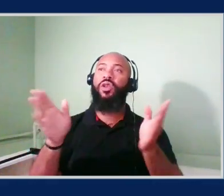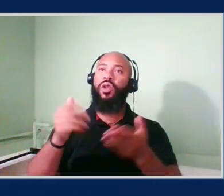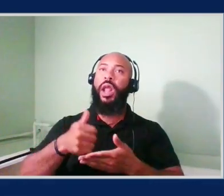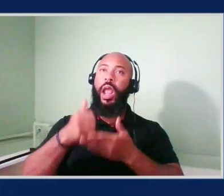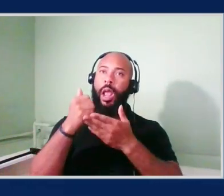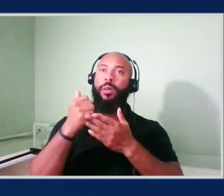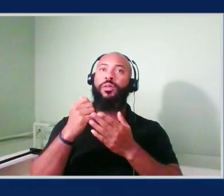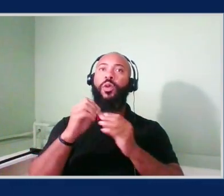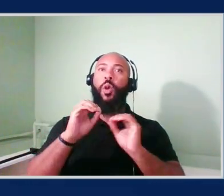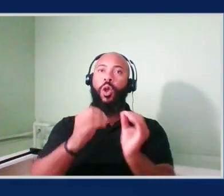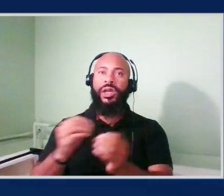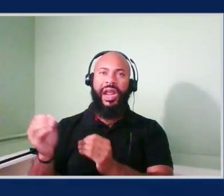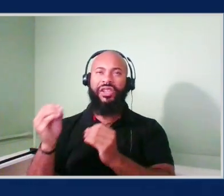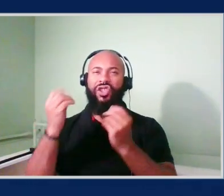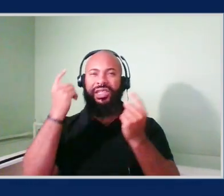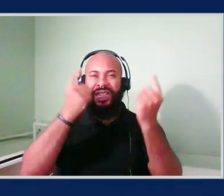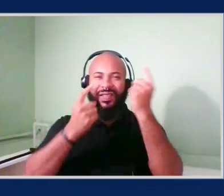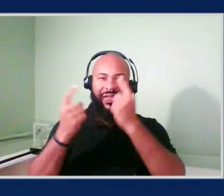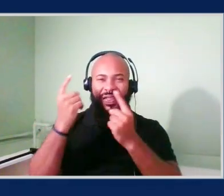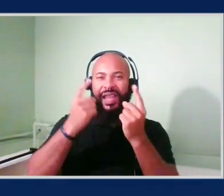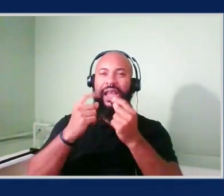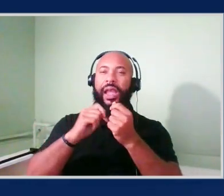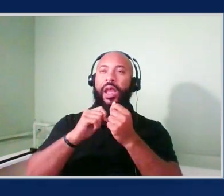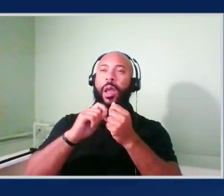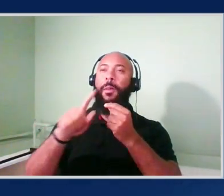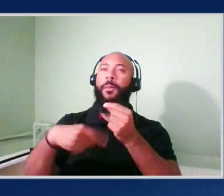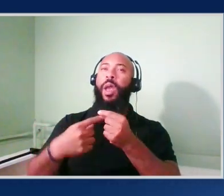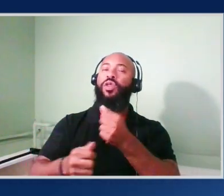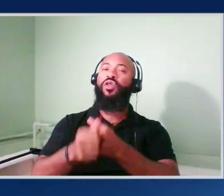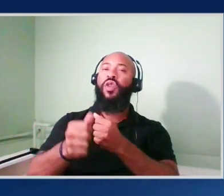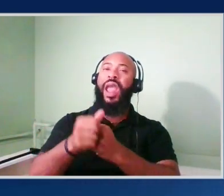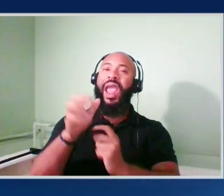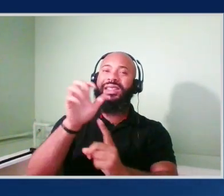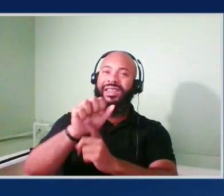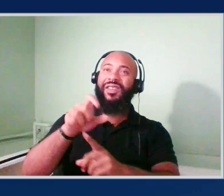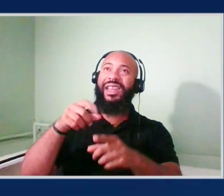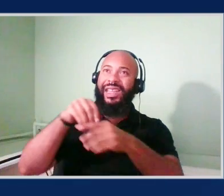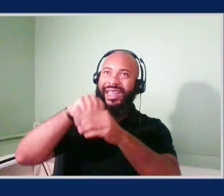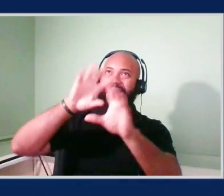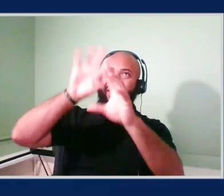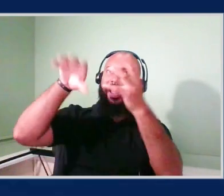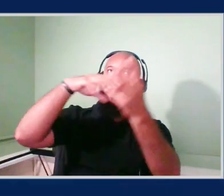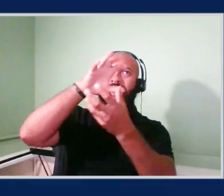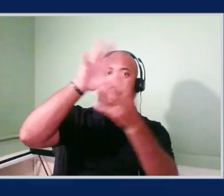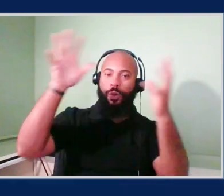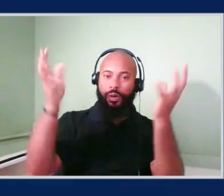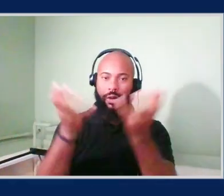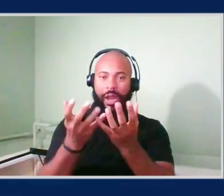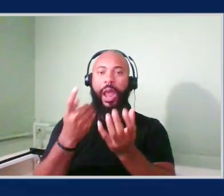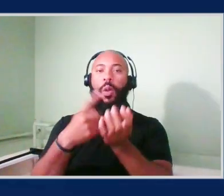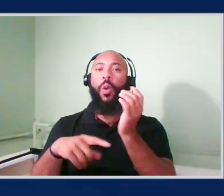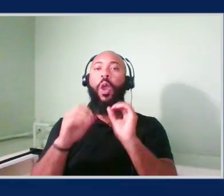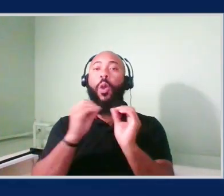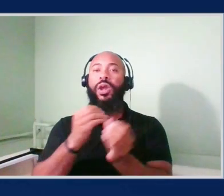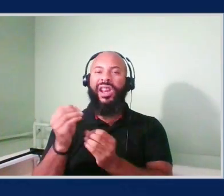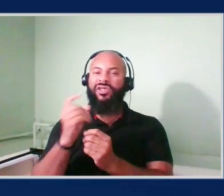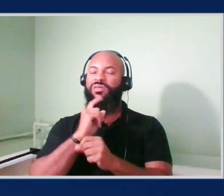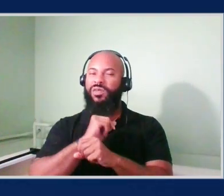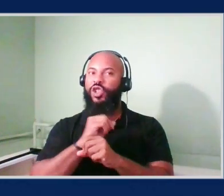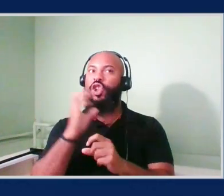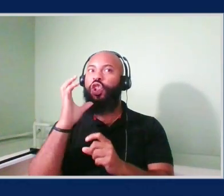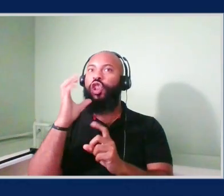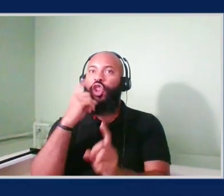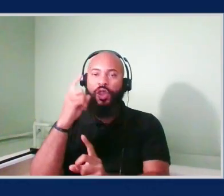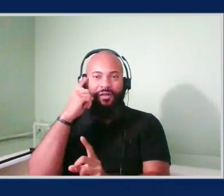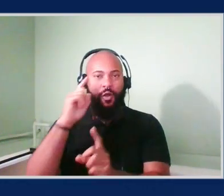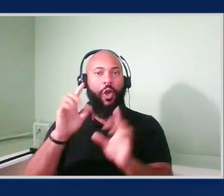organizations are thinking about threat actor activity in the cloud and what organizations are looking for as a whole. So going into those